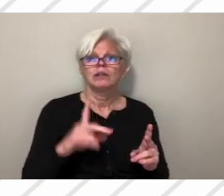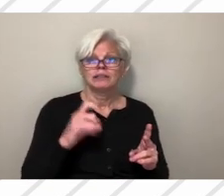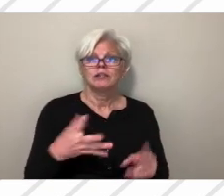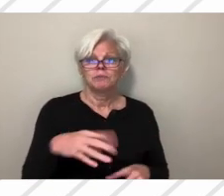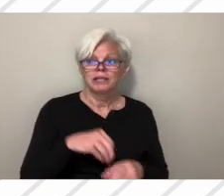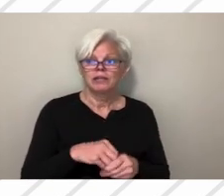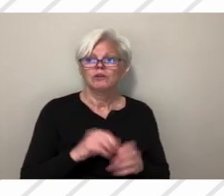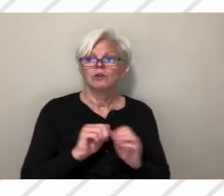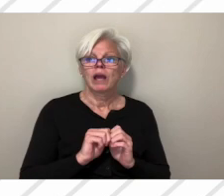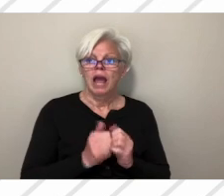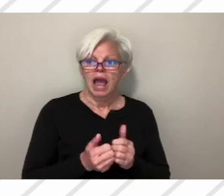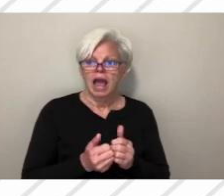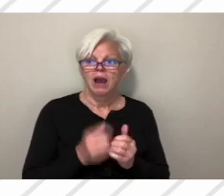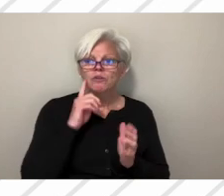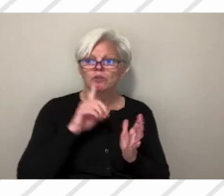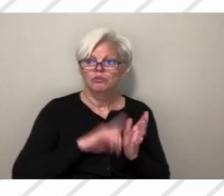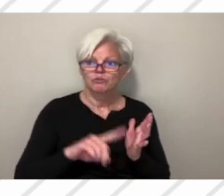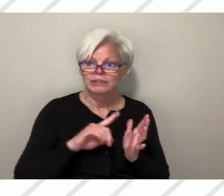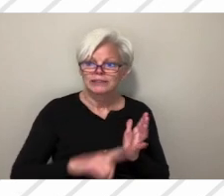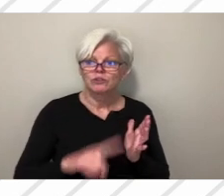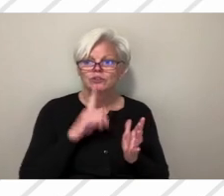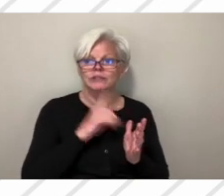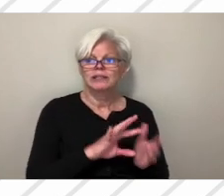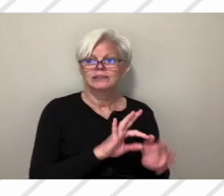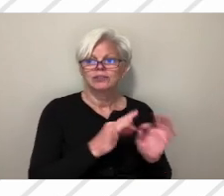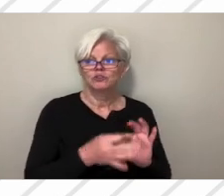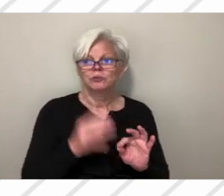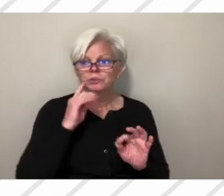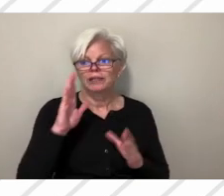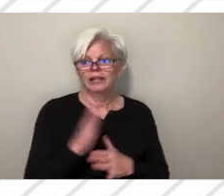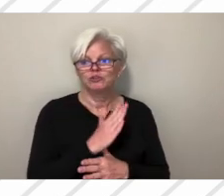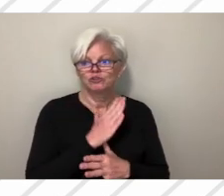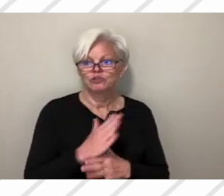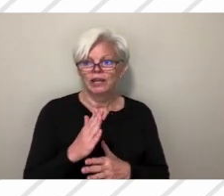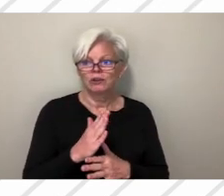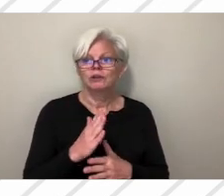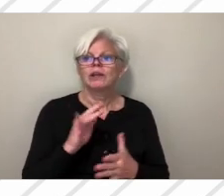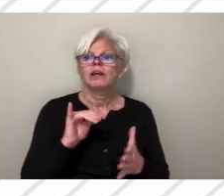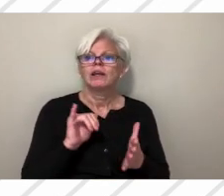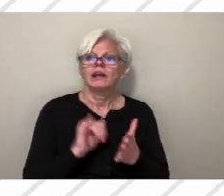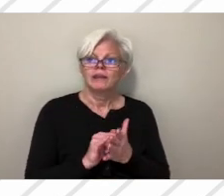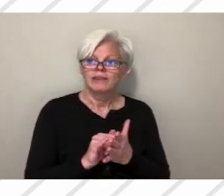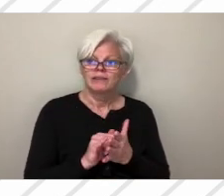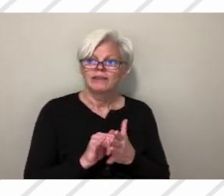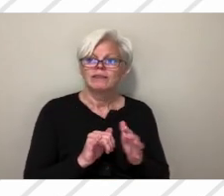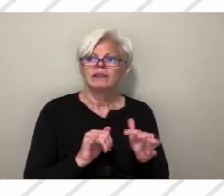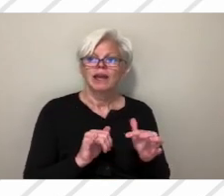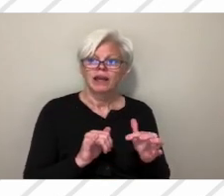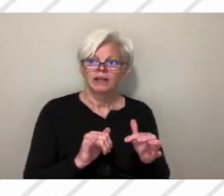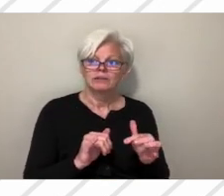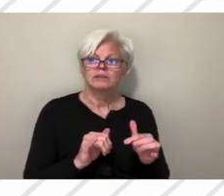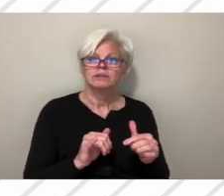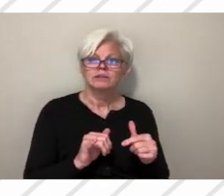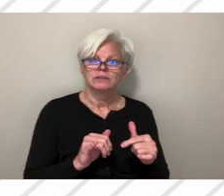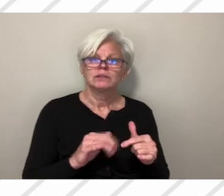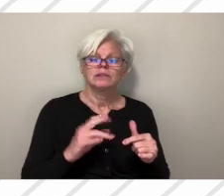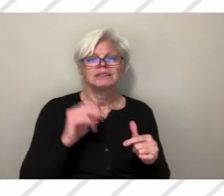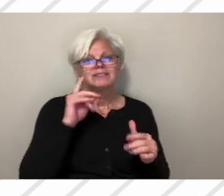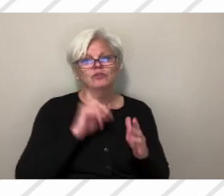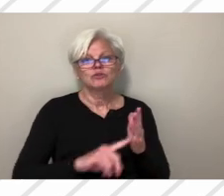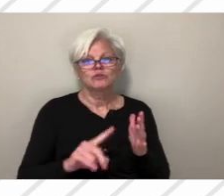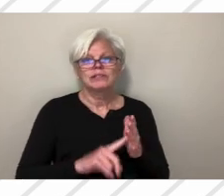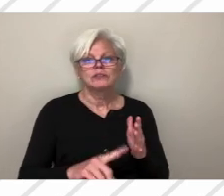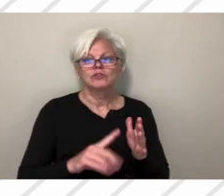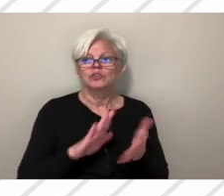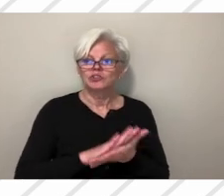how the research gets interpreted and shared out. That has been a failure of the sort of research academy